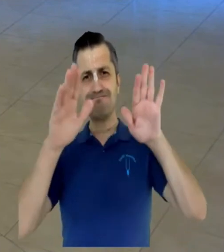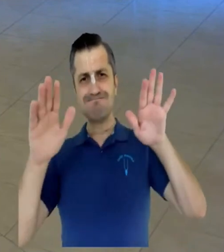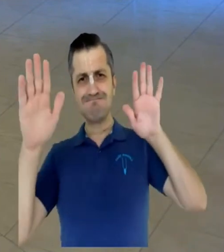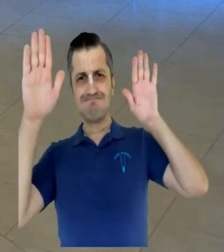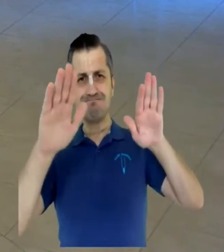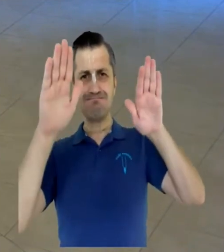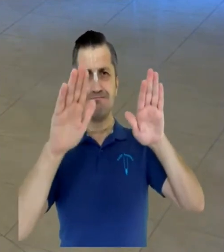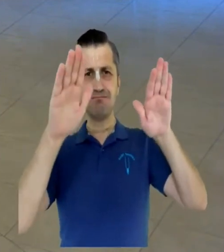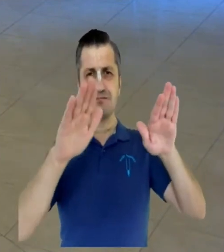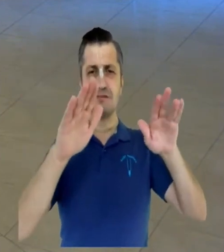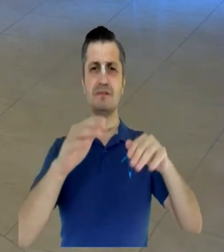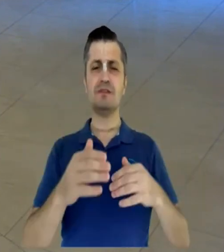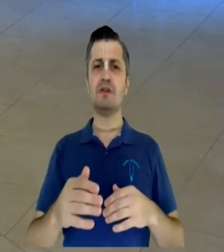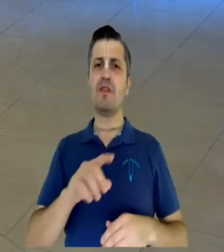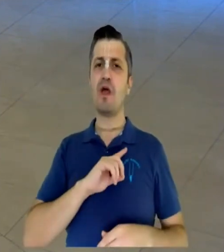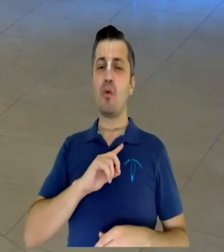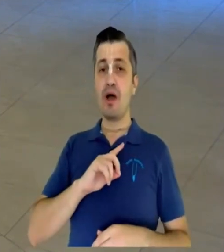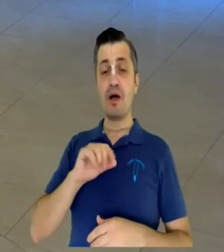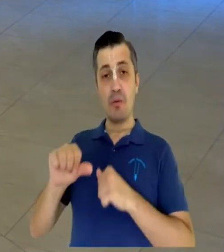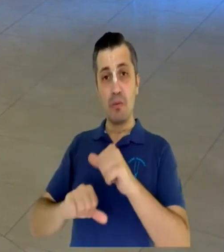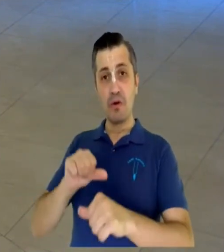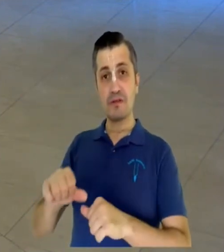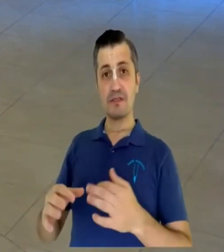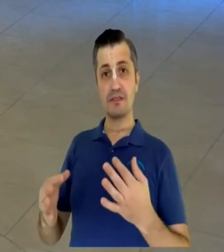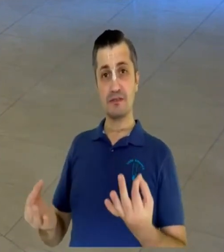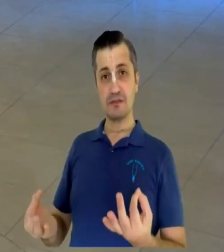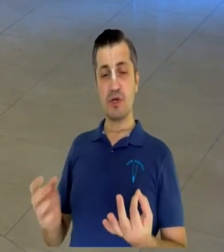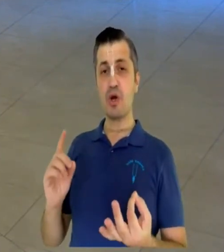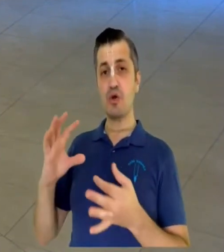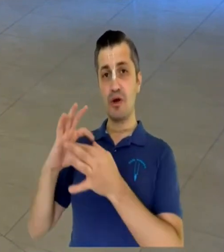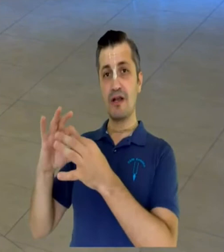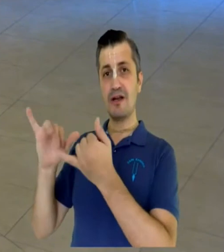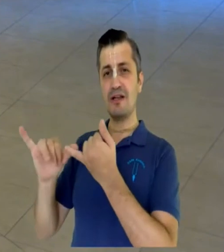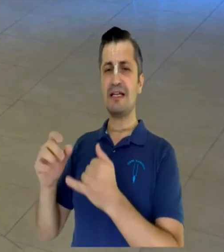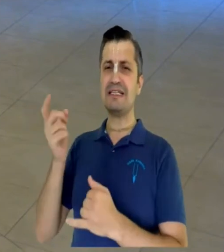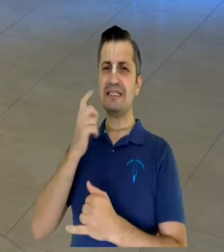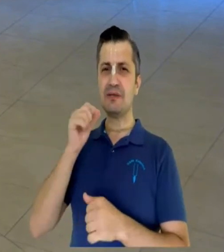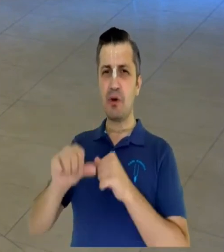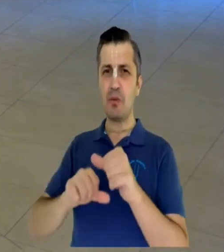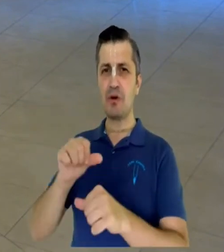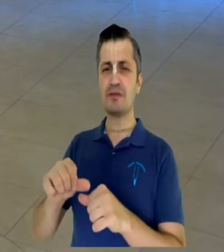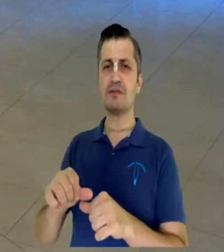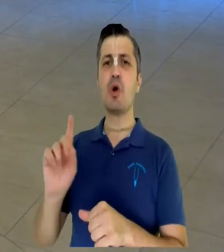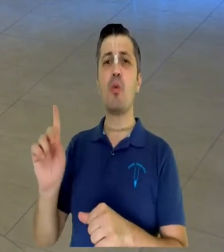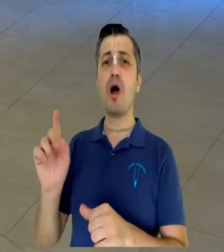and sublime, in that there's no hard and fast rules, that anyone can chant it, and they can chant it anywhere and